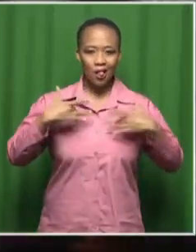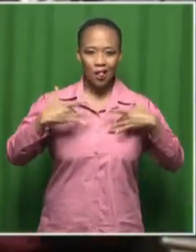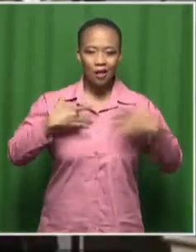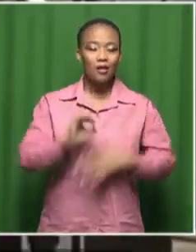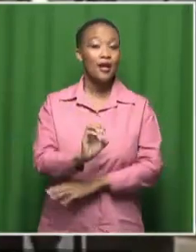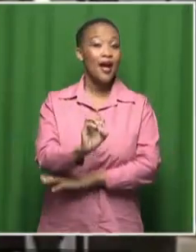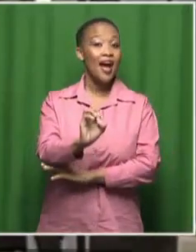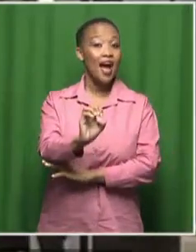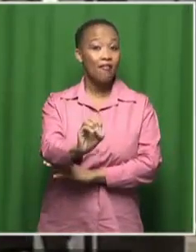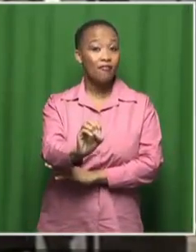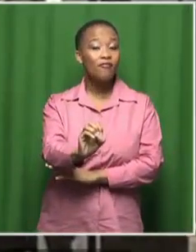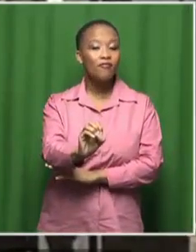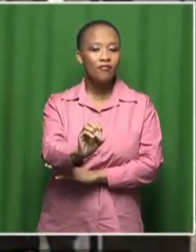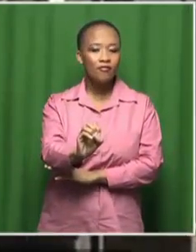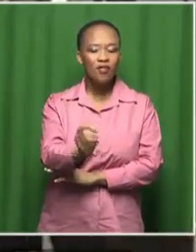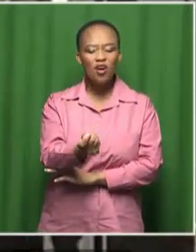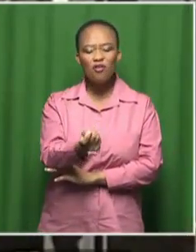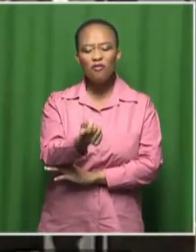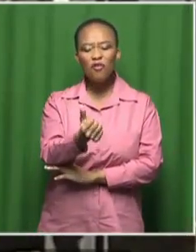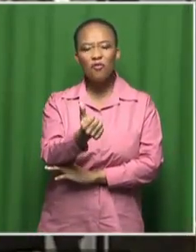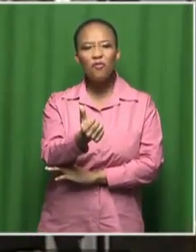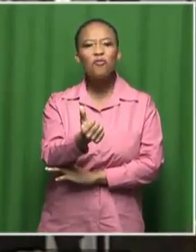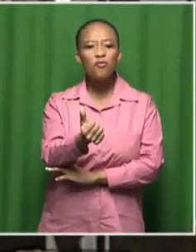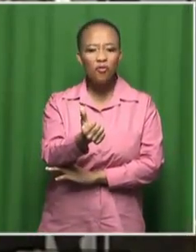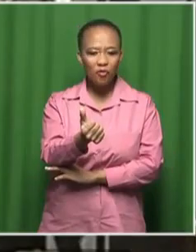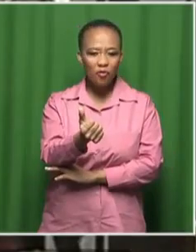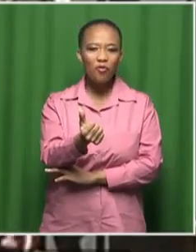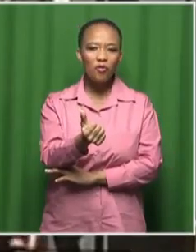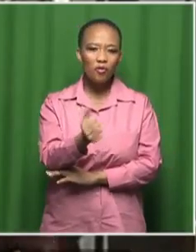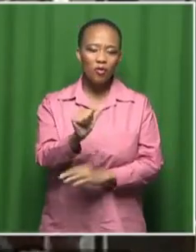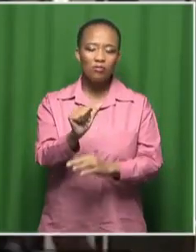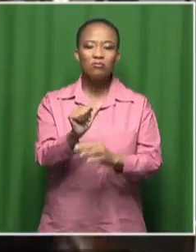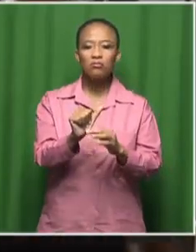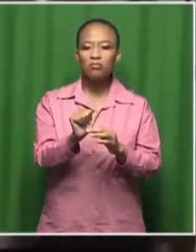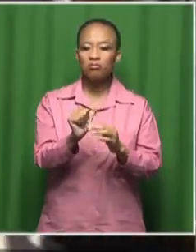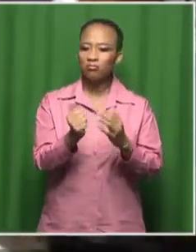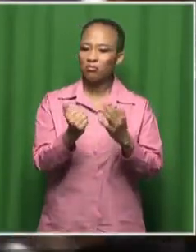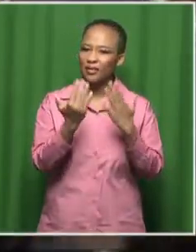are a few studies out in relation to it.